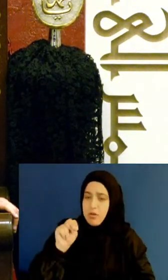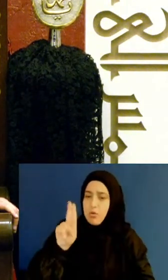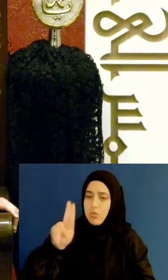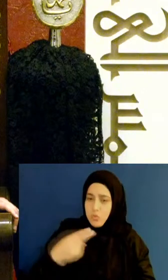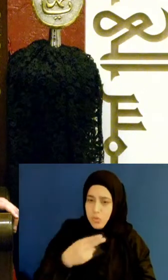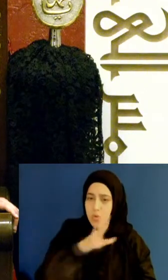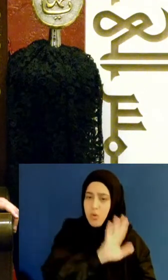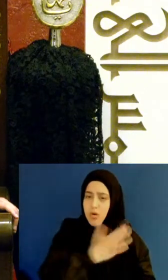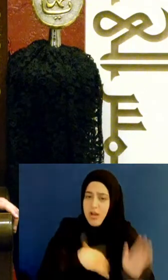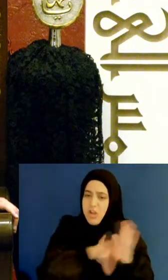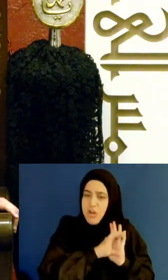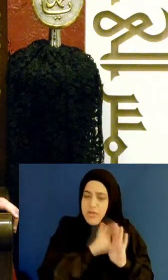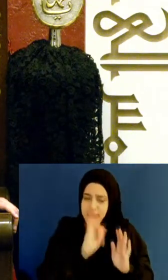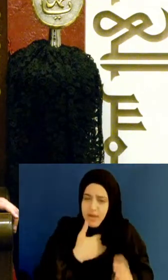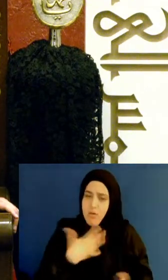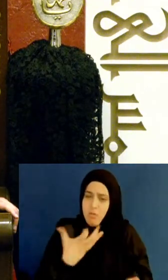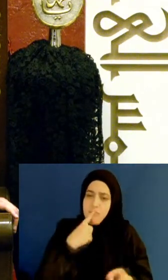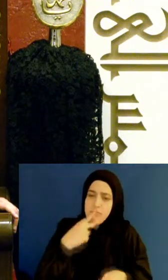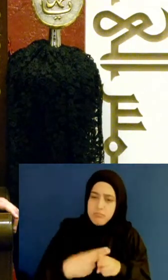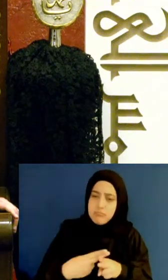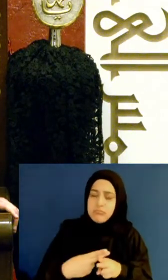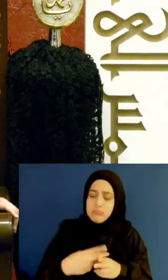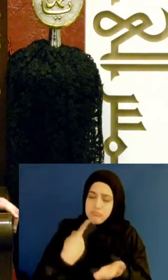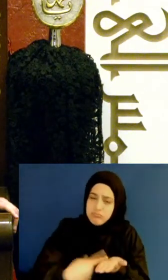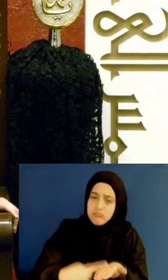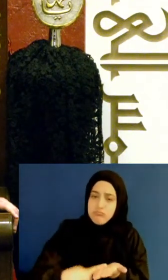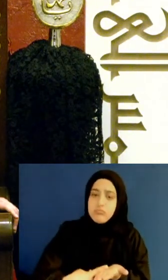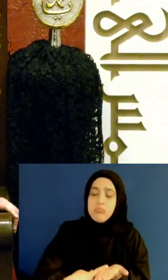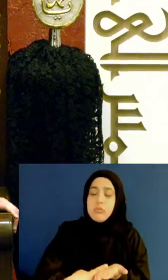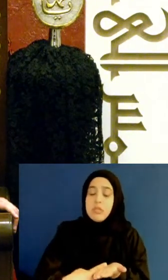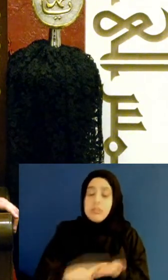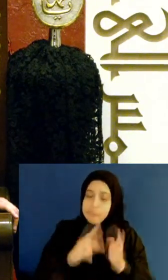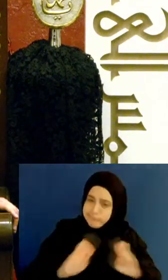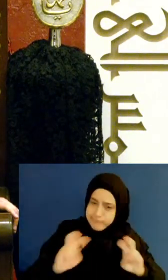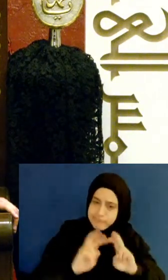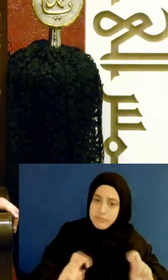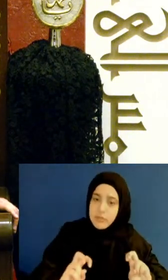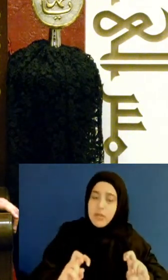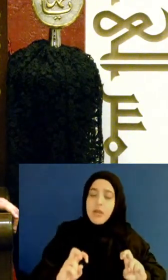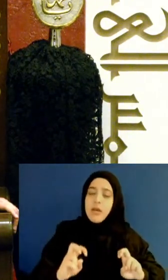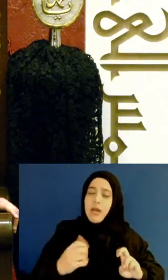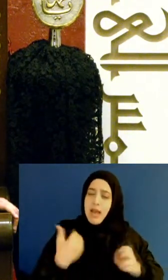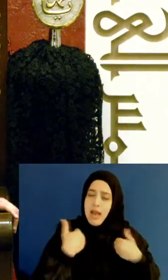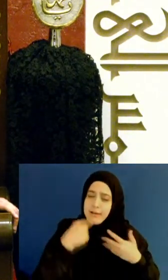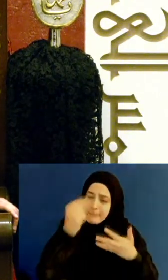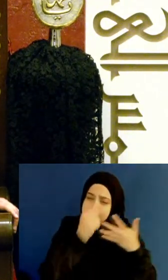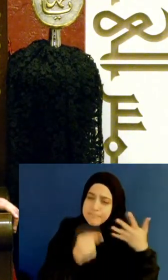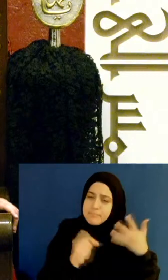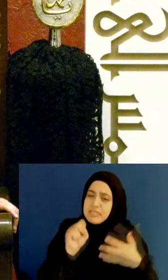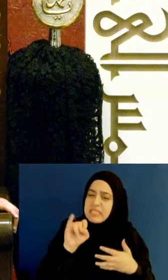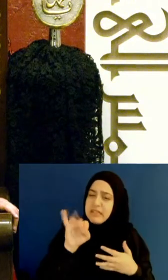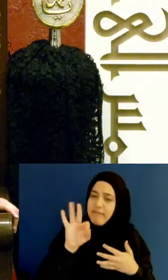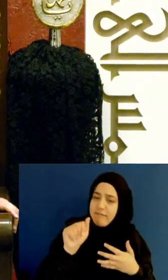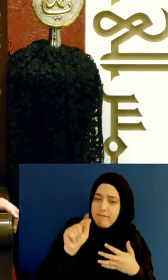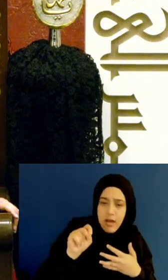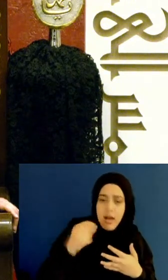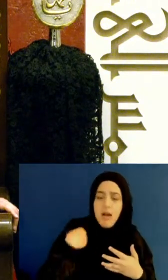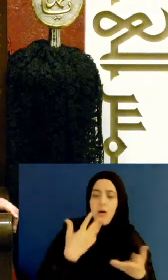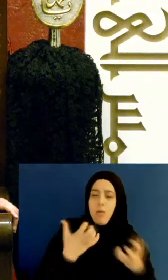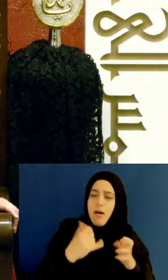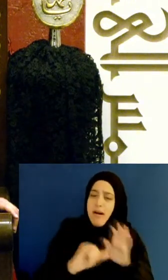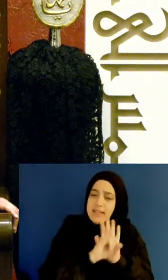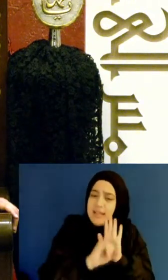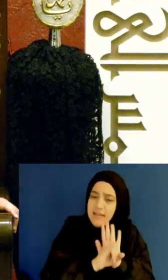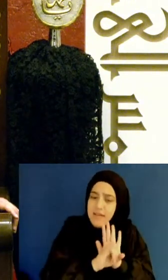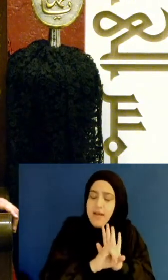there is a particular sifat that we would like to identify and see how this character